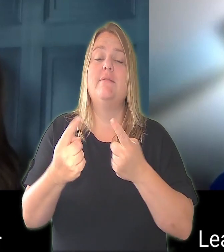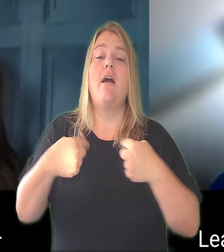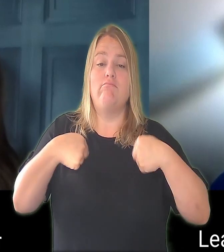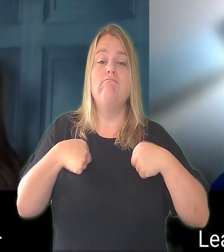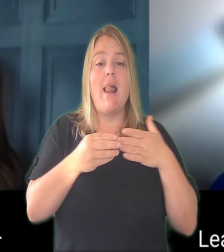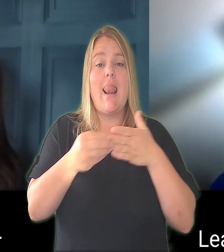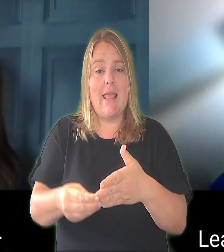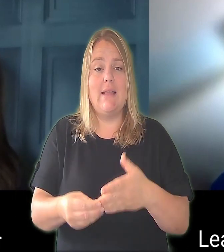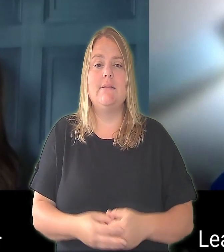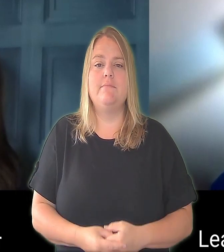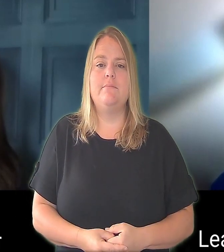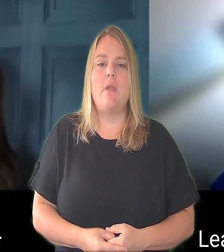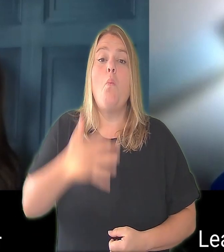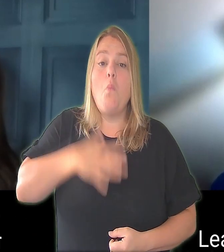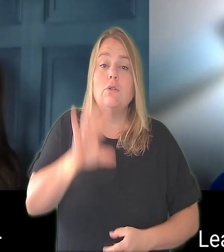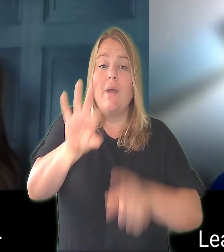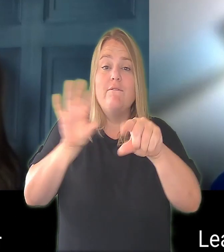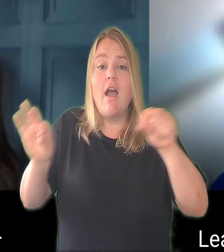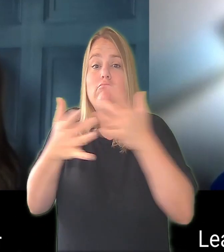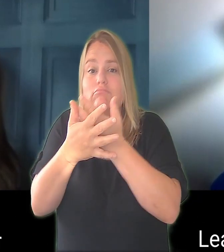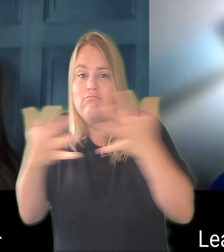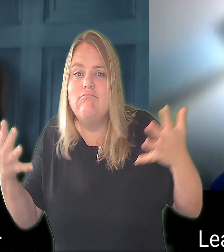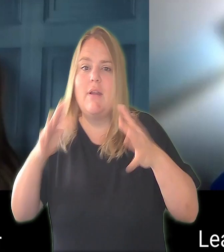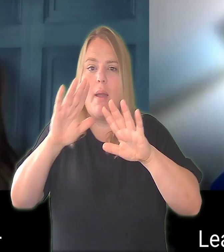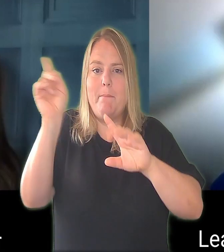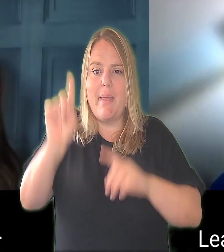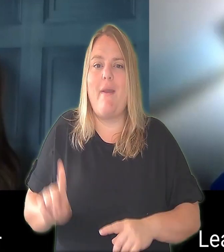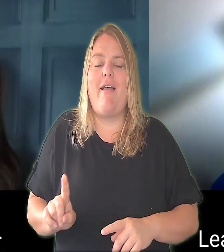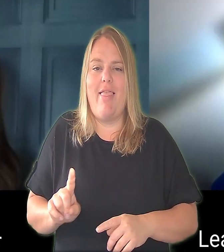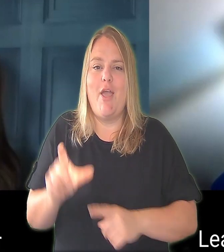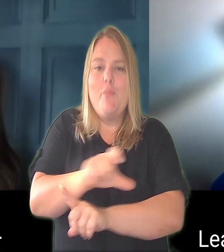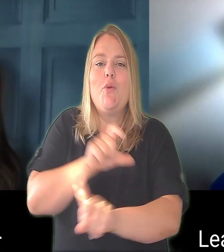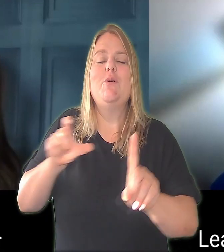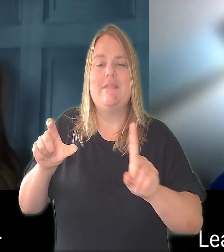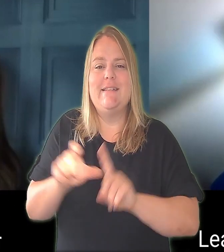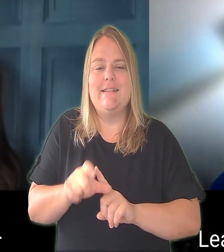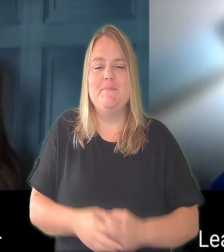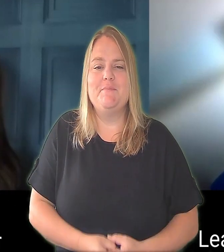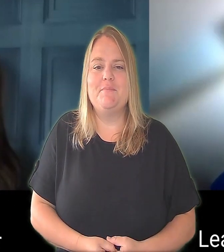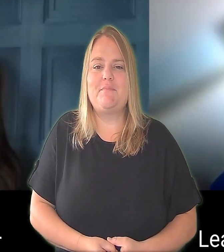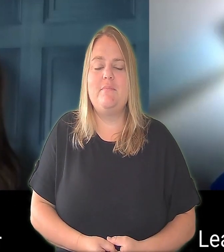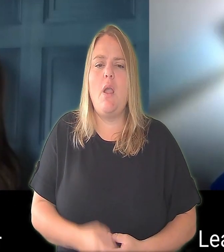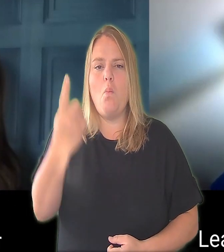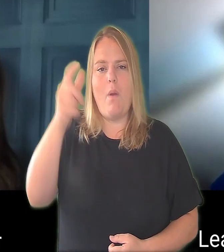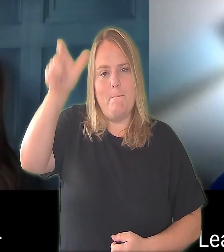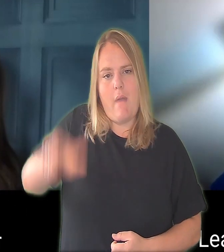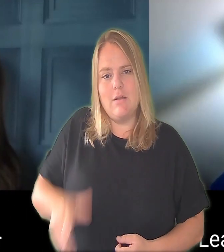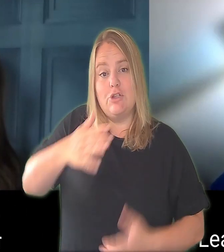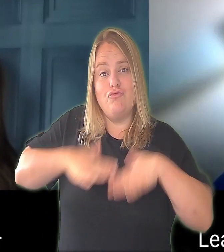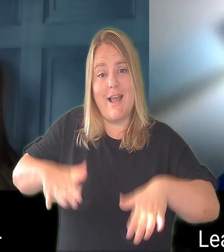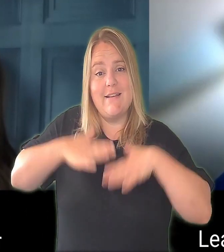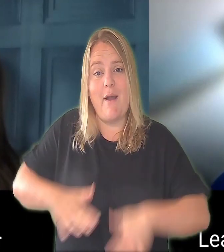carol service at my local church, which I'll be leading, and we're going to advertise around the community and invite as many people as we